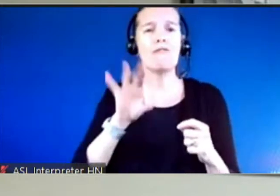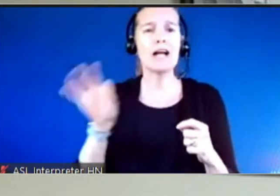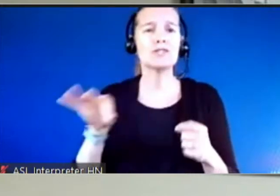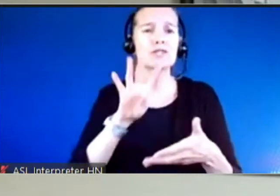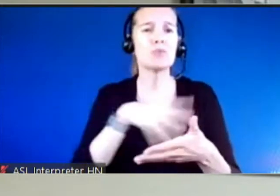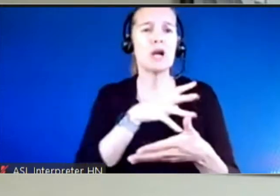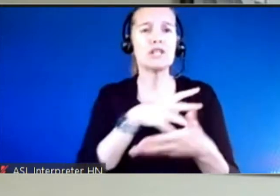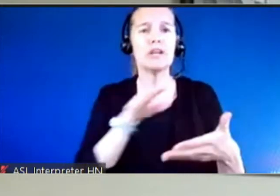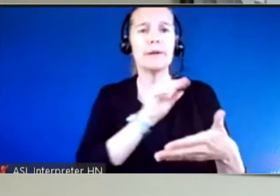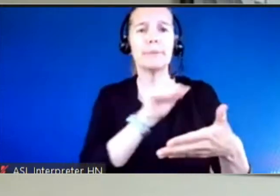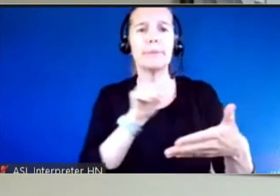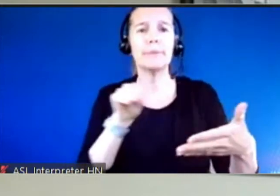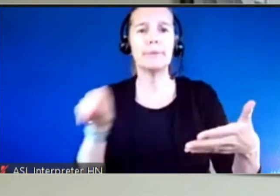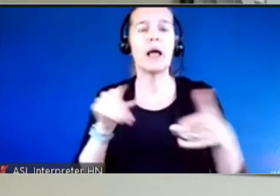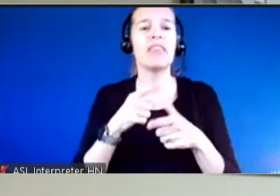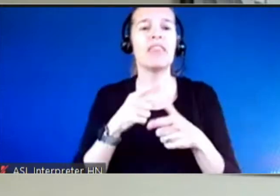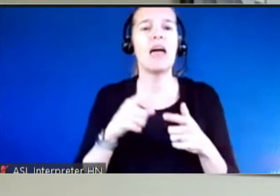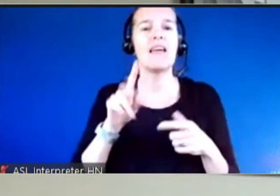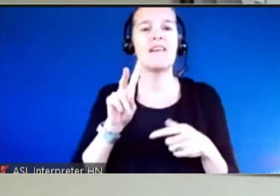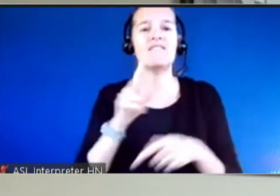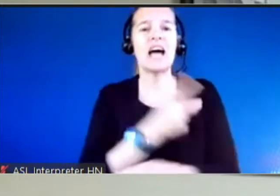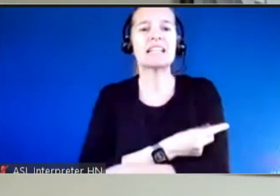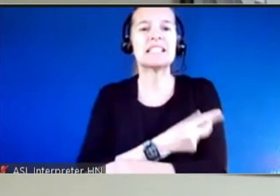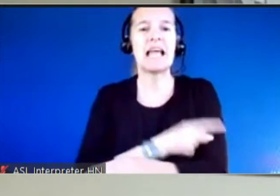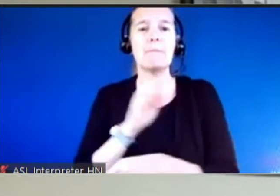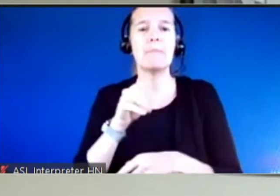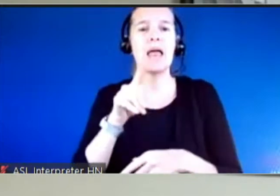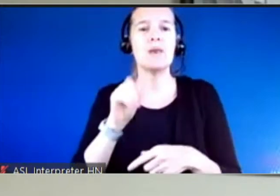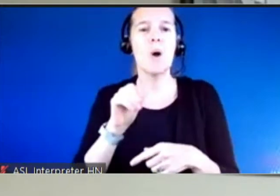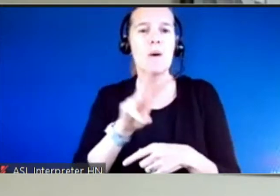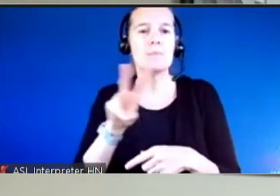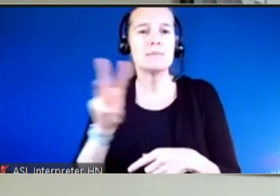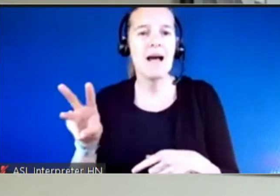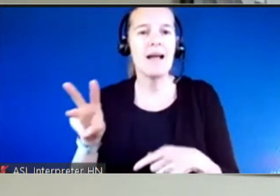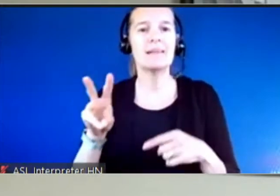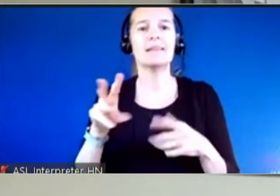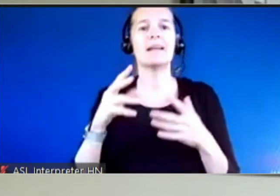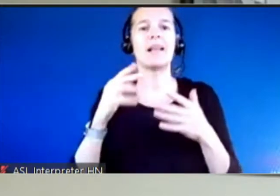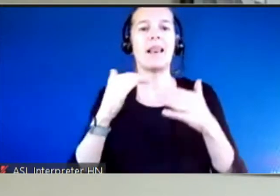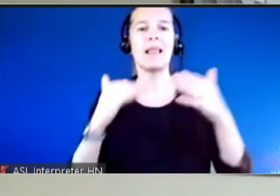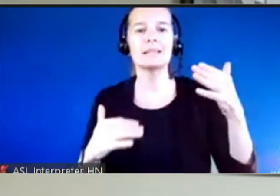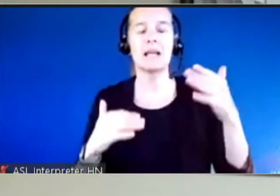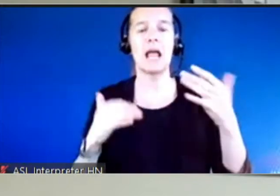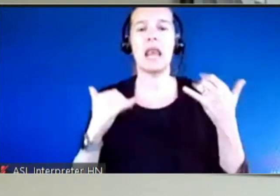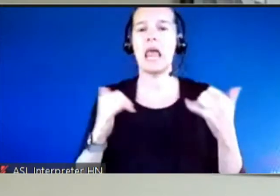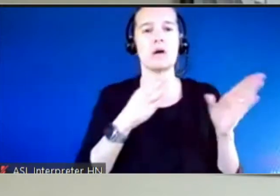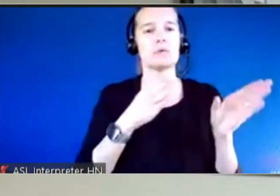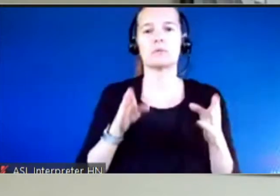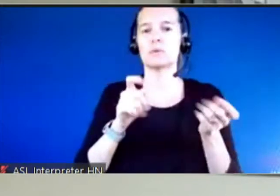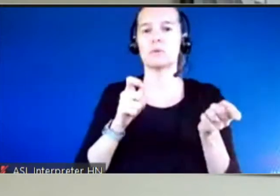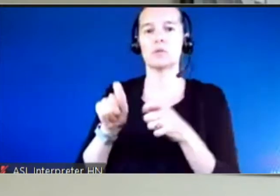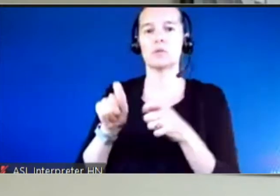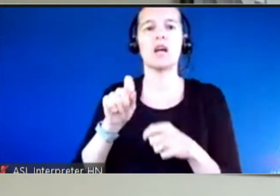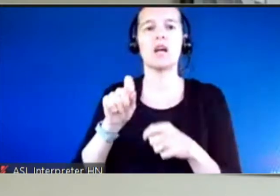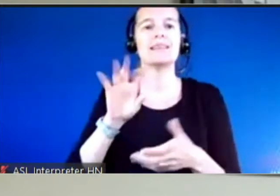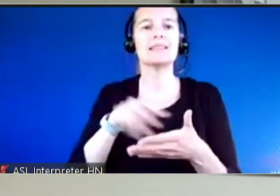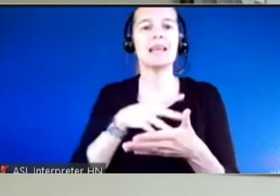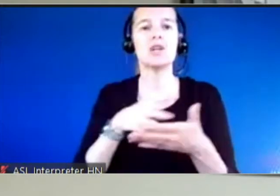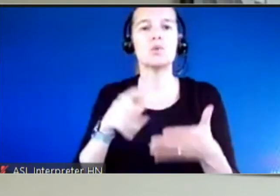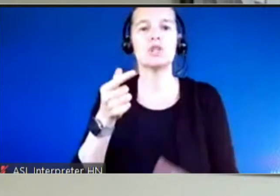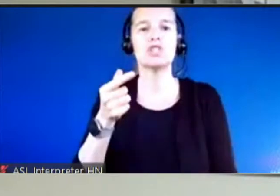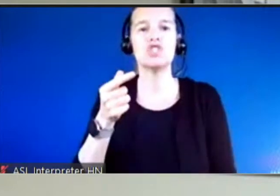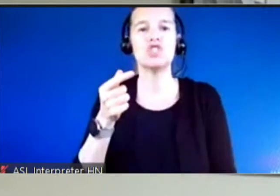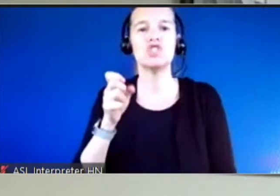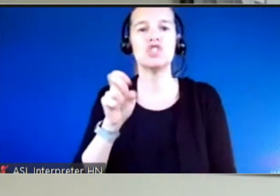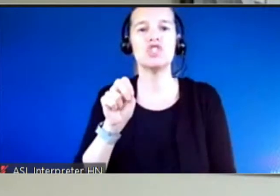Mendo, the wait list that was created by 2 of our supervisors, and are now using Schedule Genius. The state has changed its